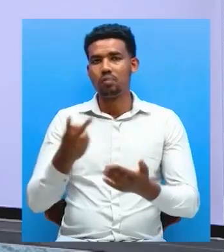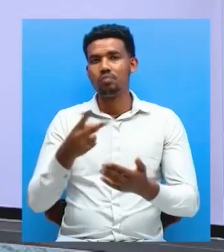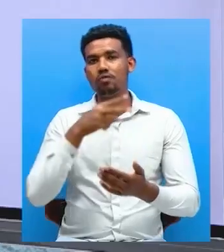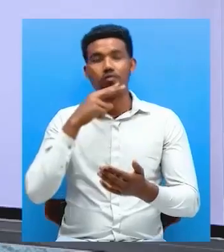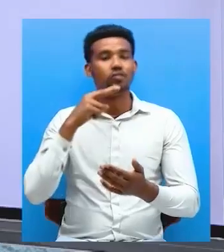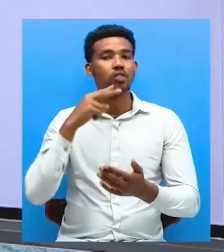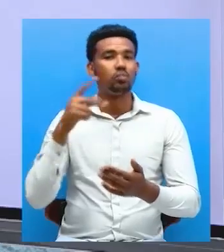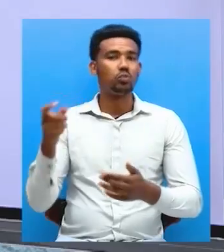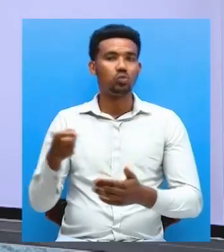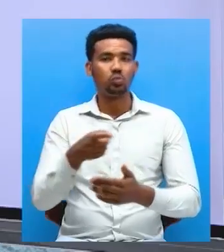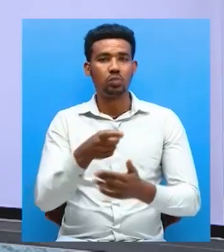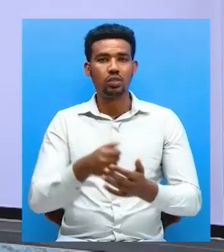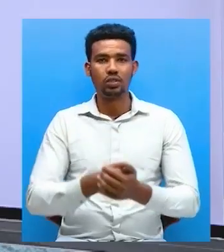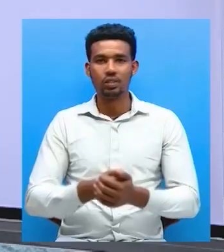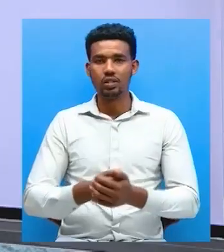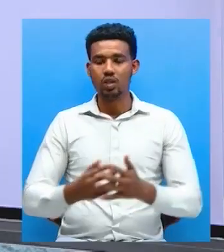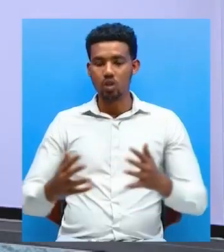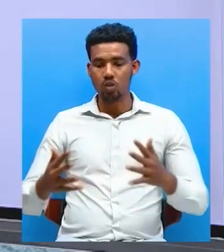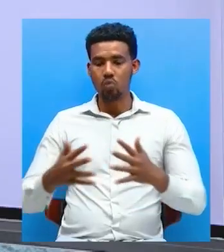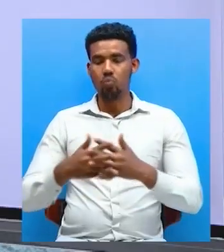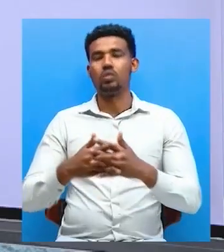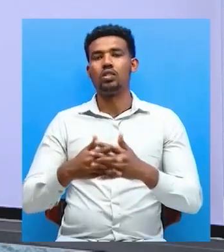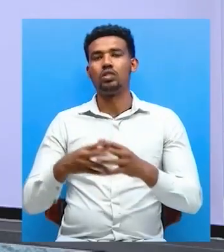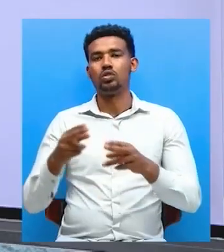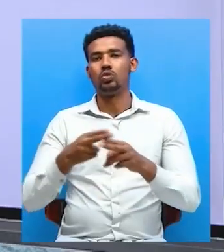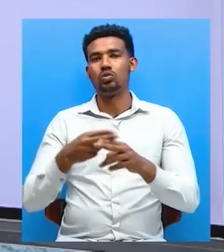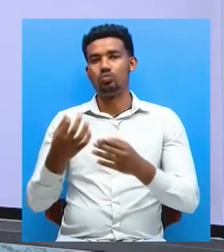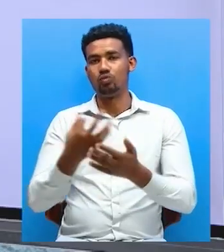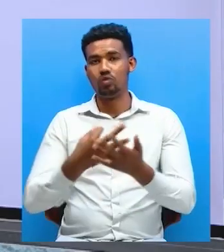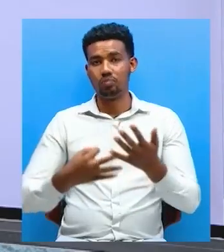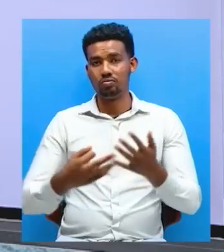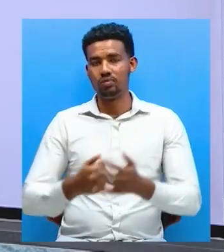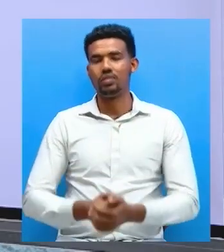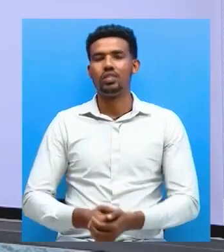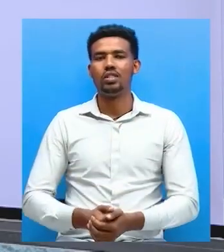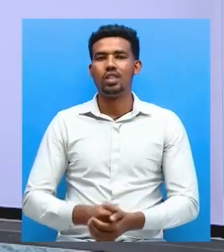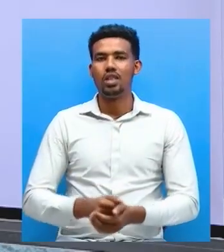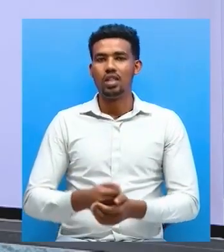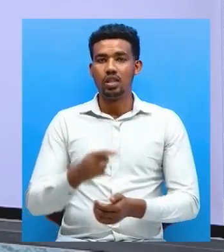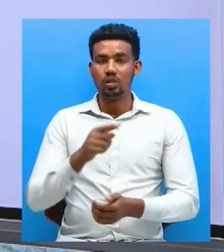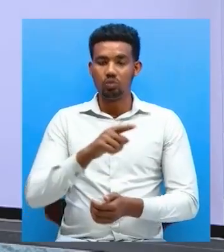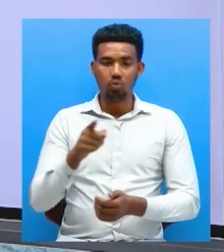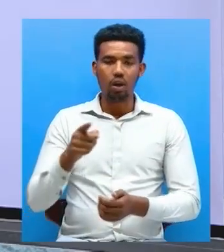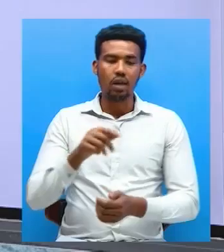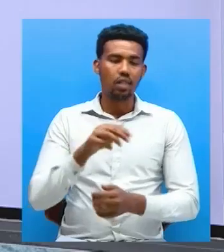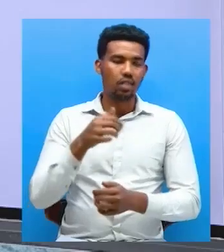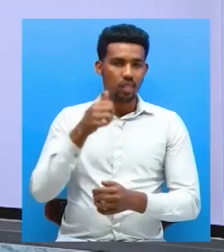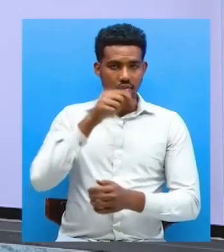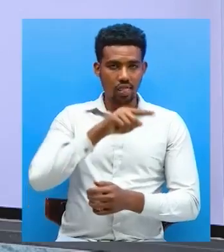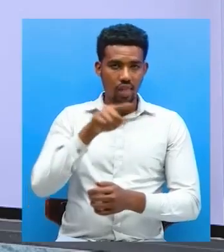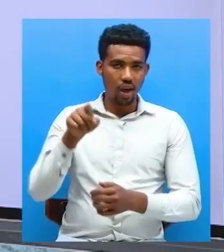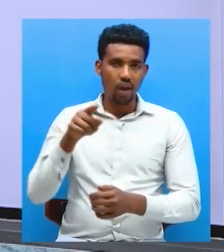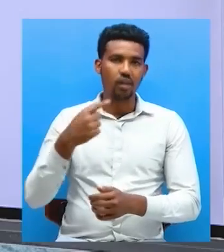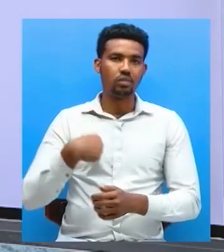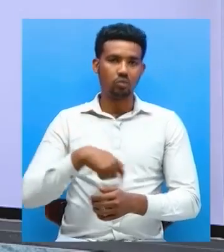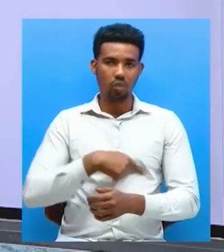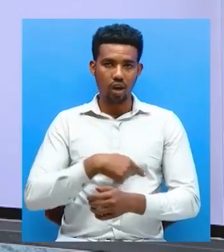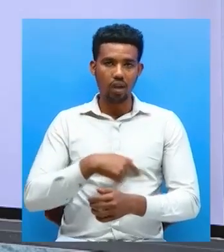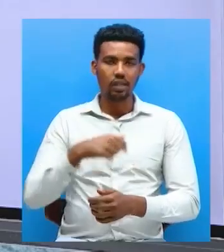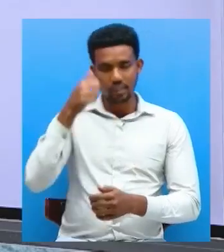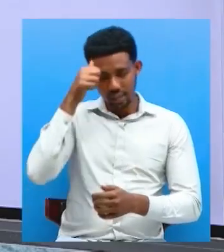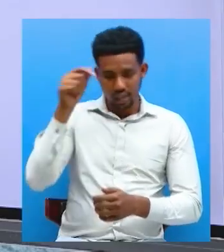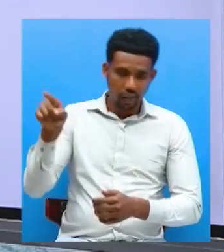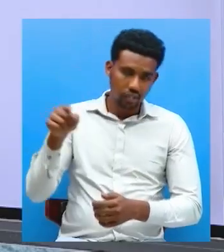each other, they make contracted and shortened forms like that. You are, they are, we are, I am, she's, his, it